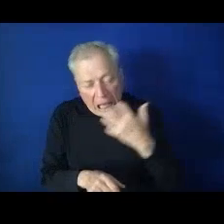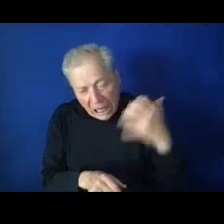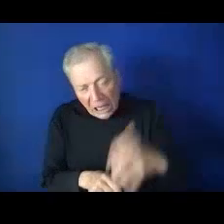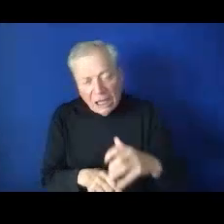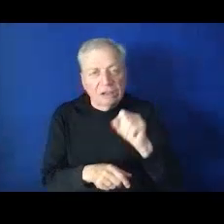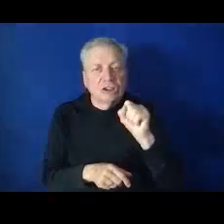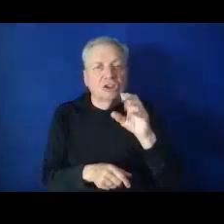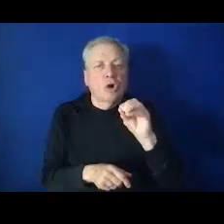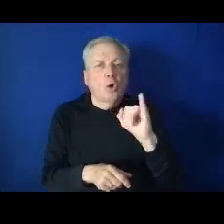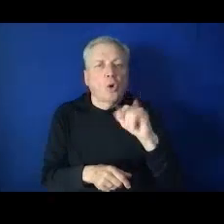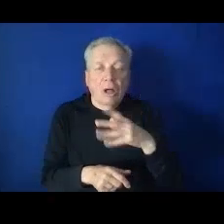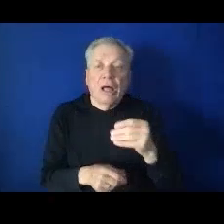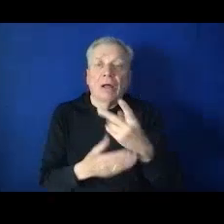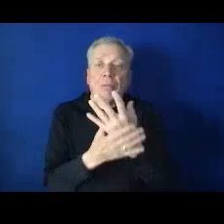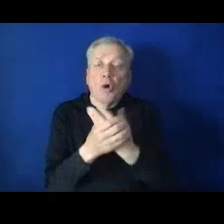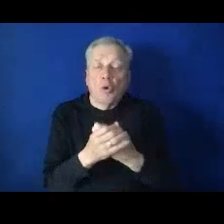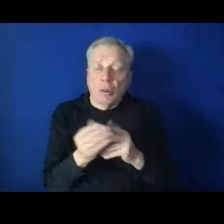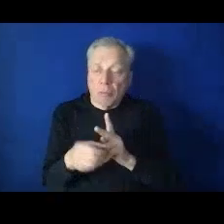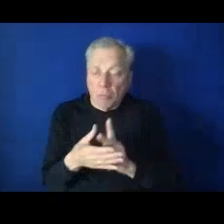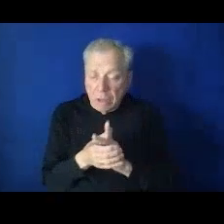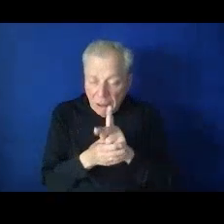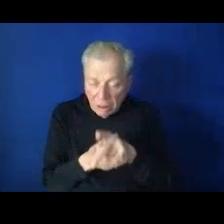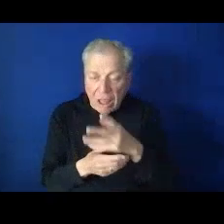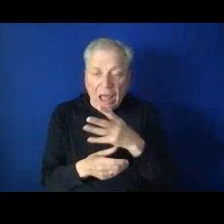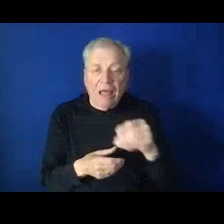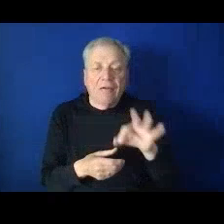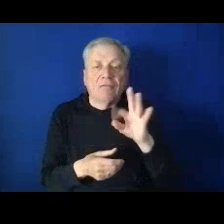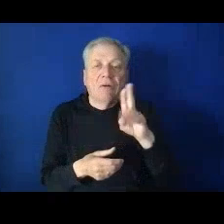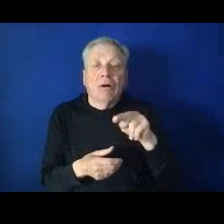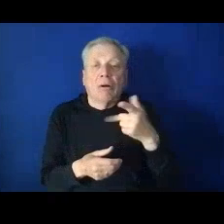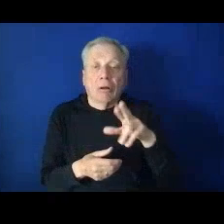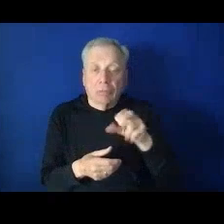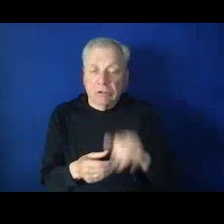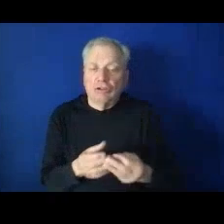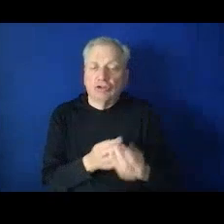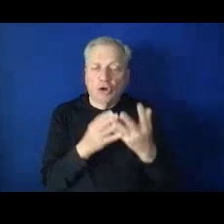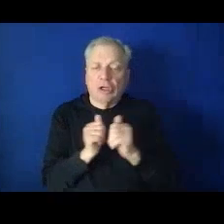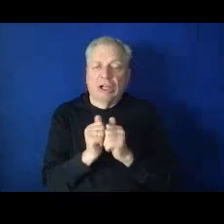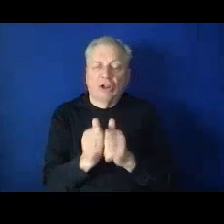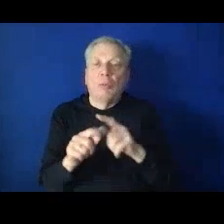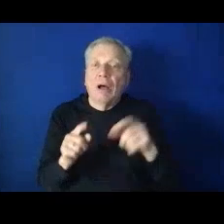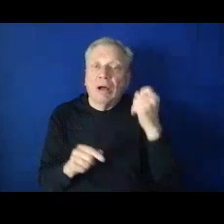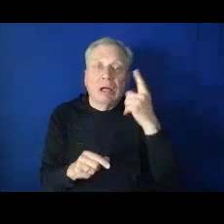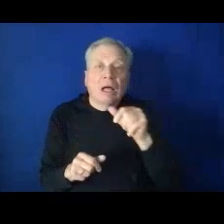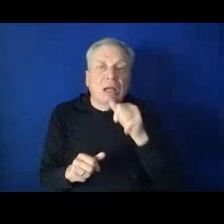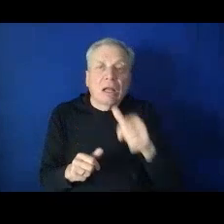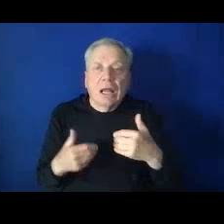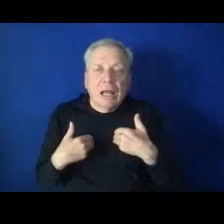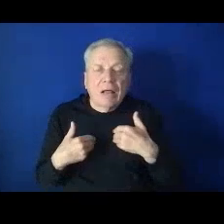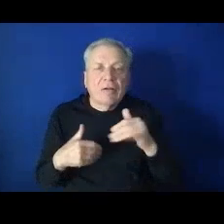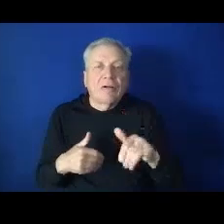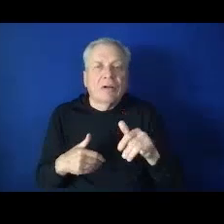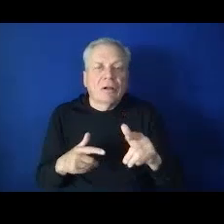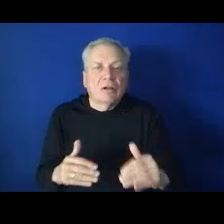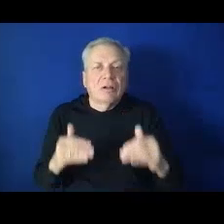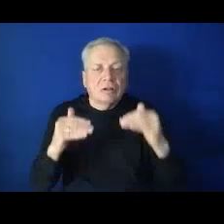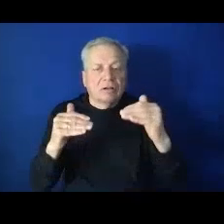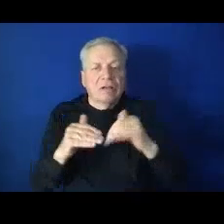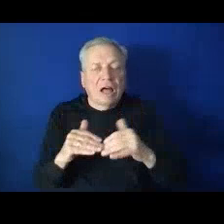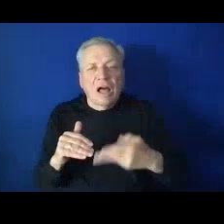the plant and the fungus can grow without each other, but they're not able to grow in that high soil